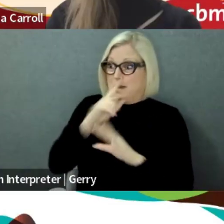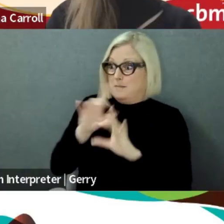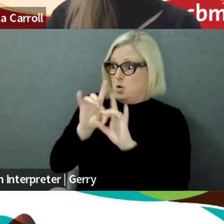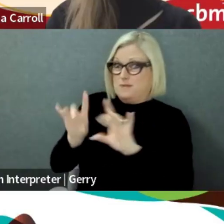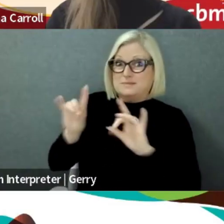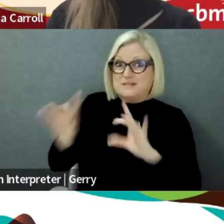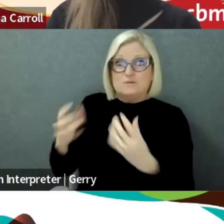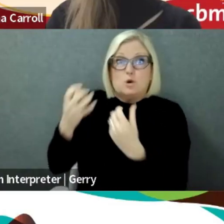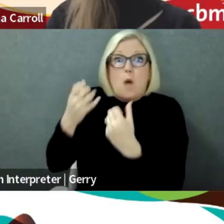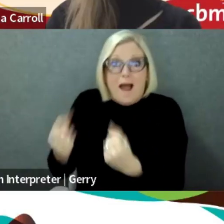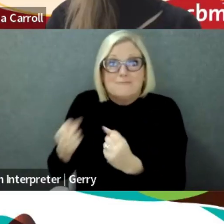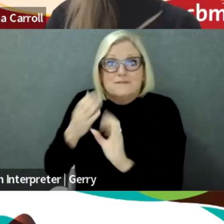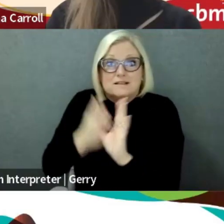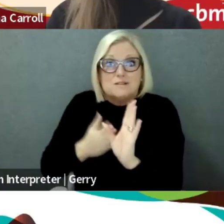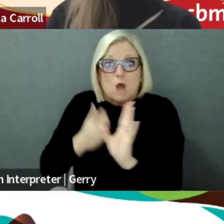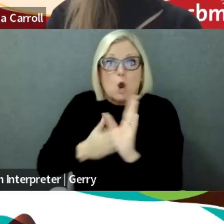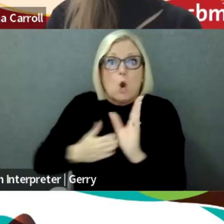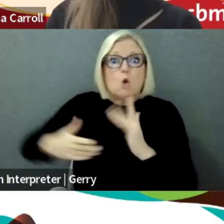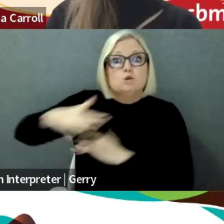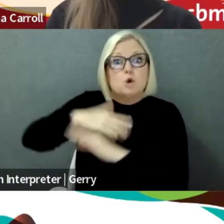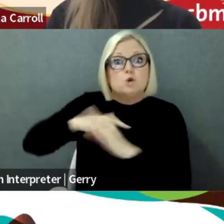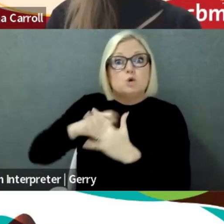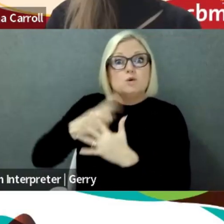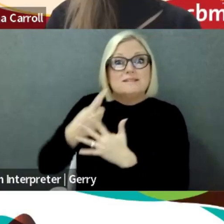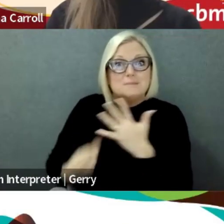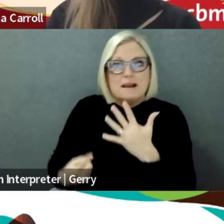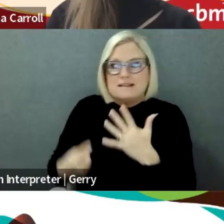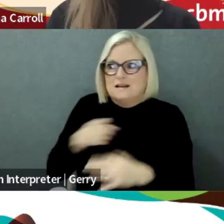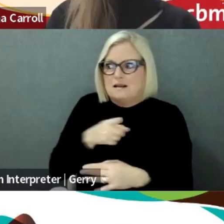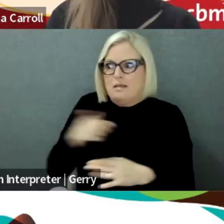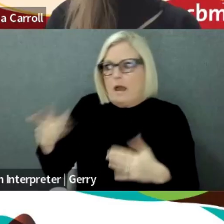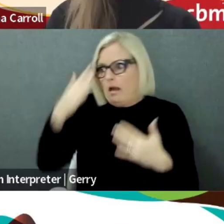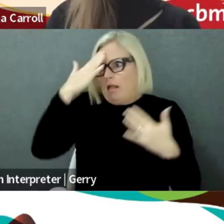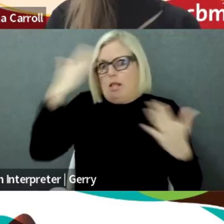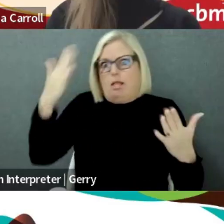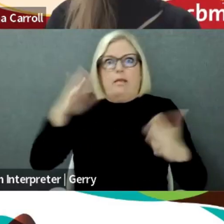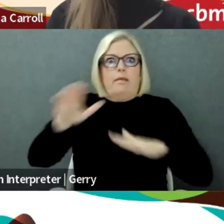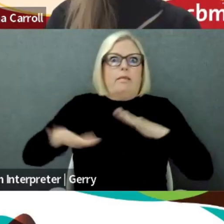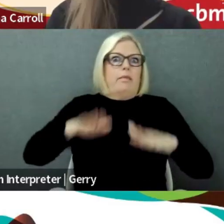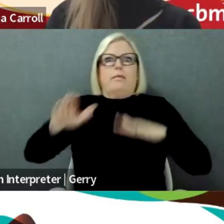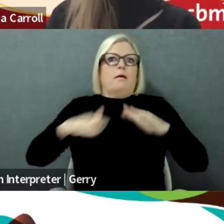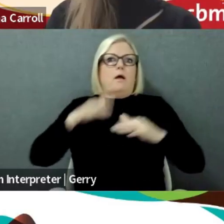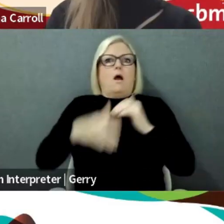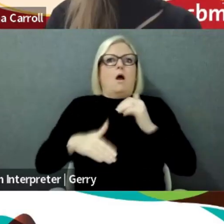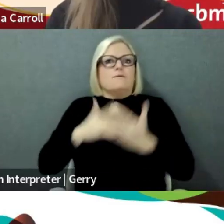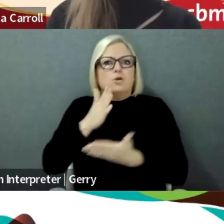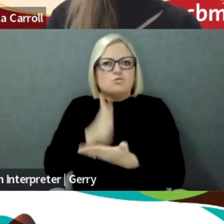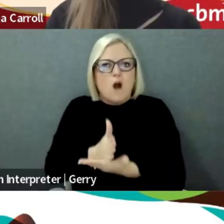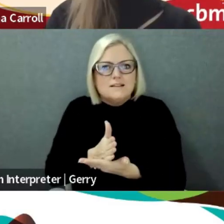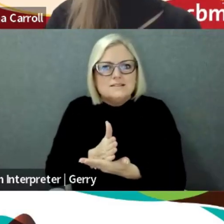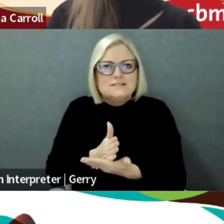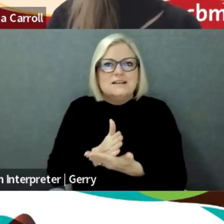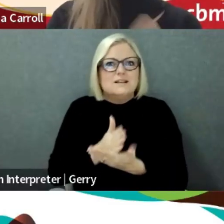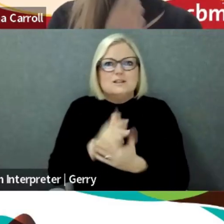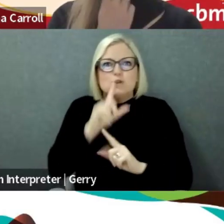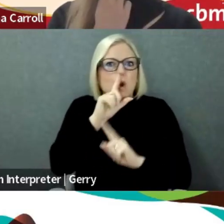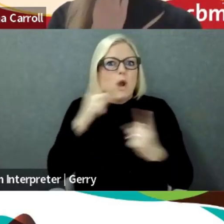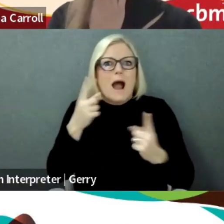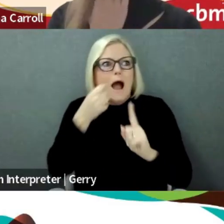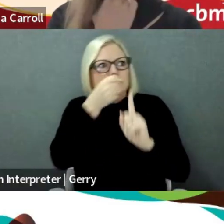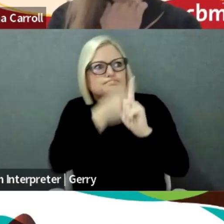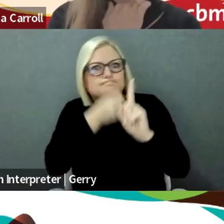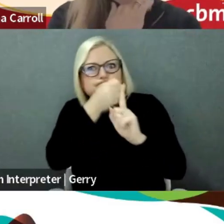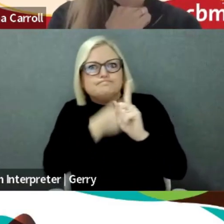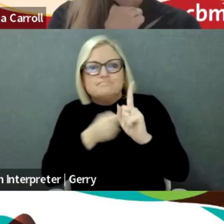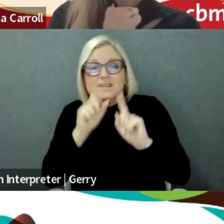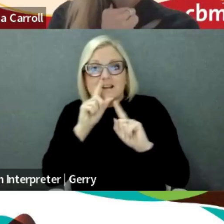means people may not always know what their rights look like, where to use those rights, and how to speak up when their